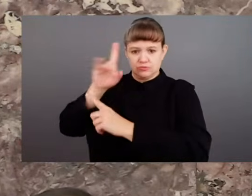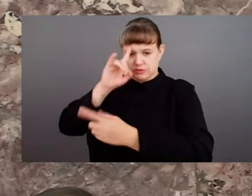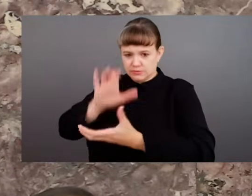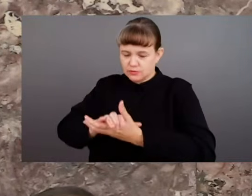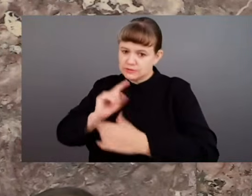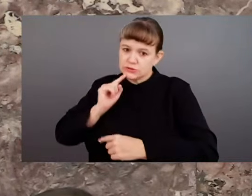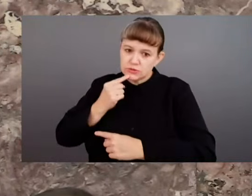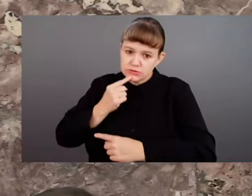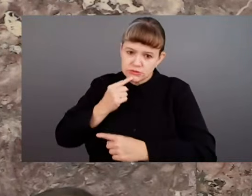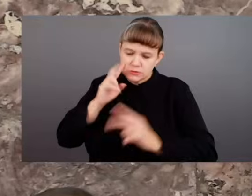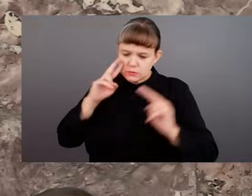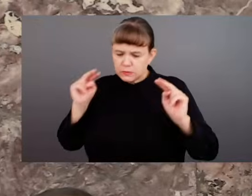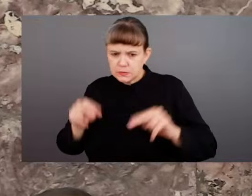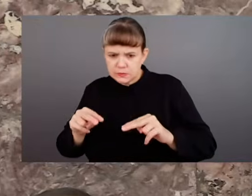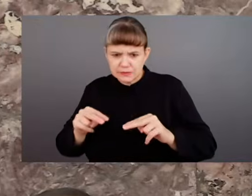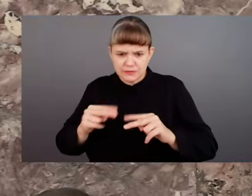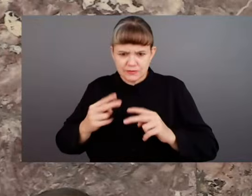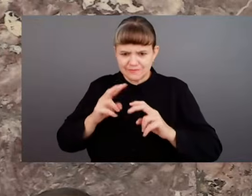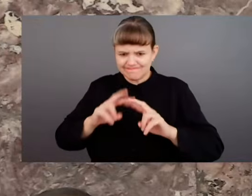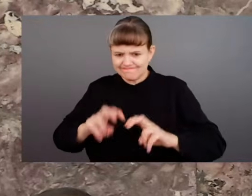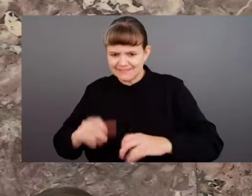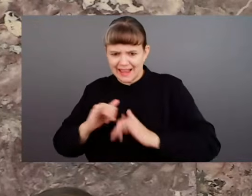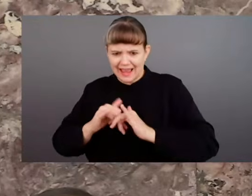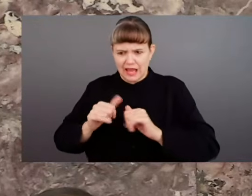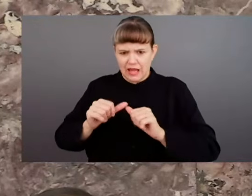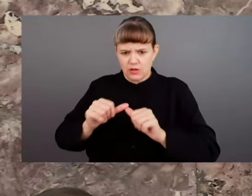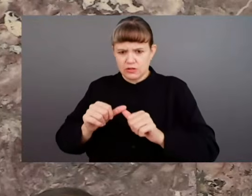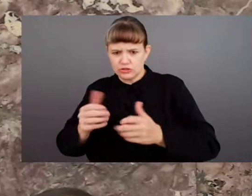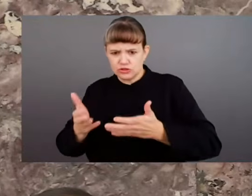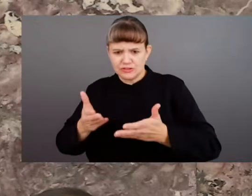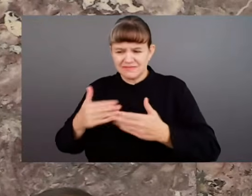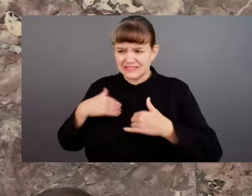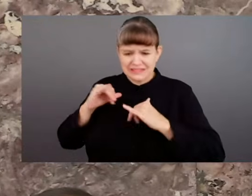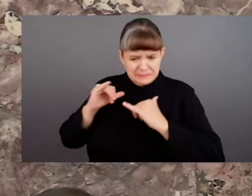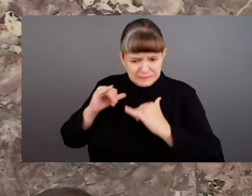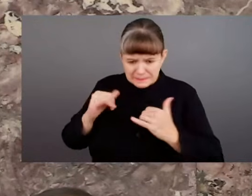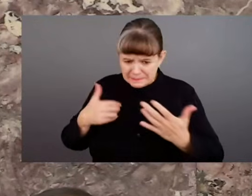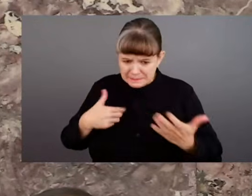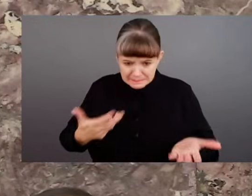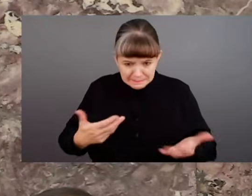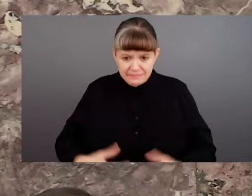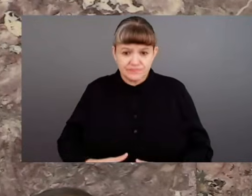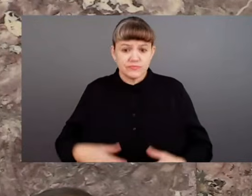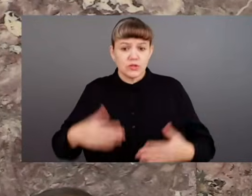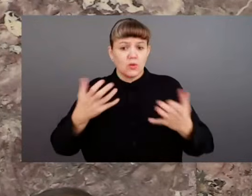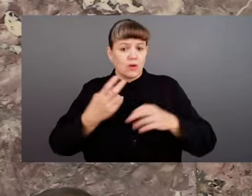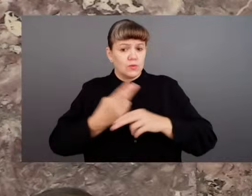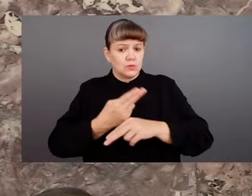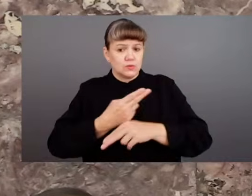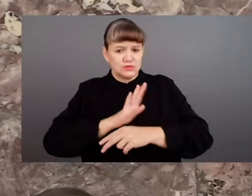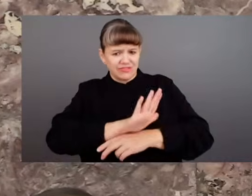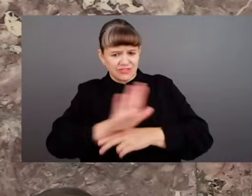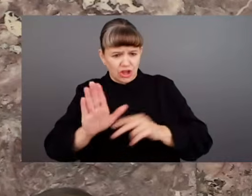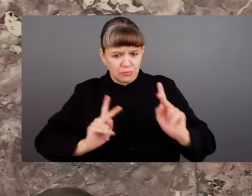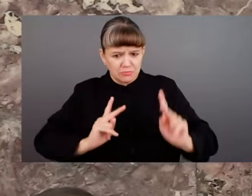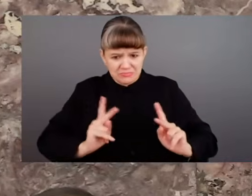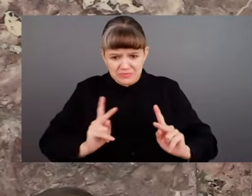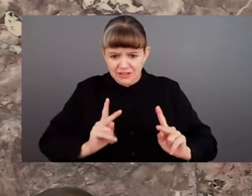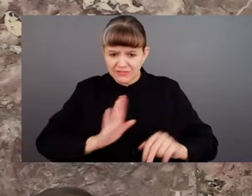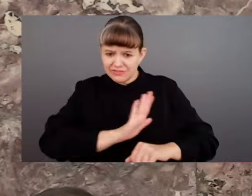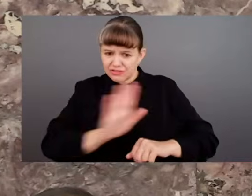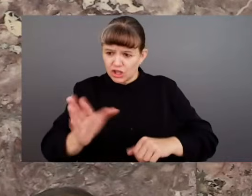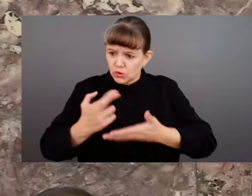families using the resources and the people, the good people that they have who are working hard on this. Committed to work with the member, learn more about the